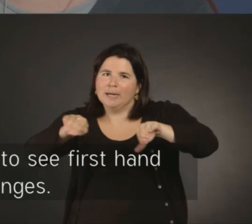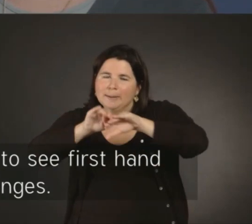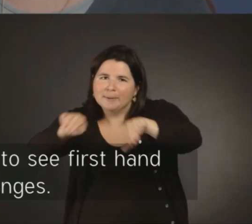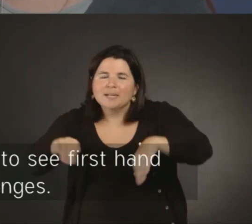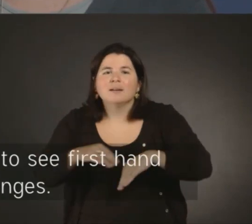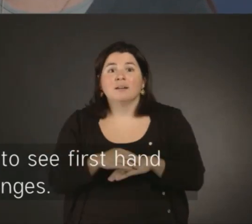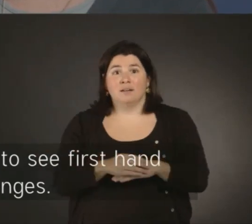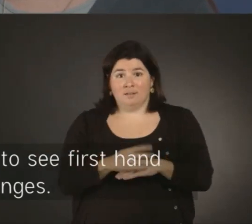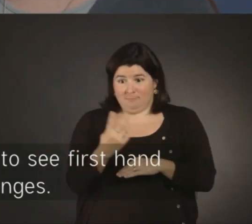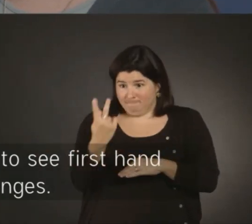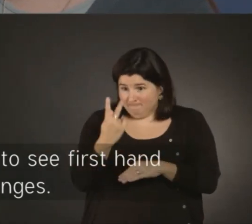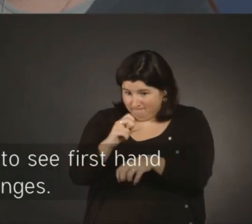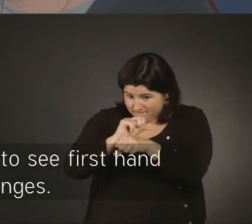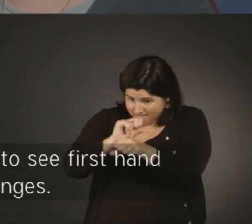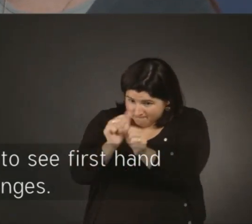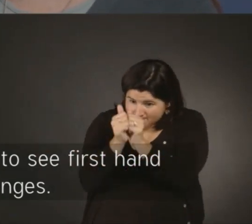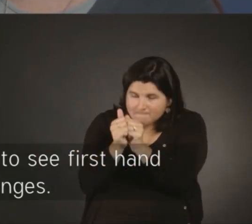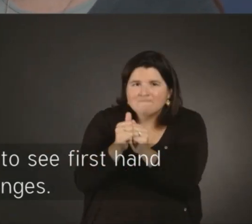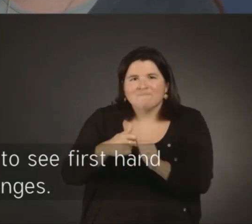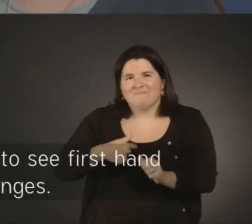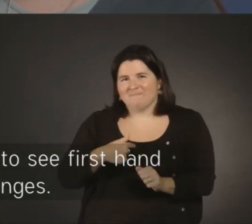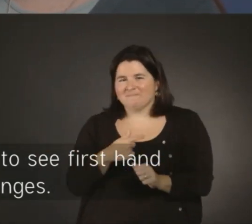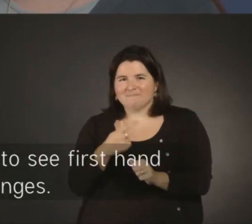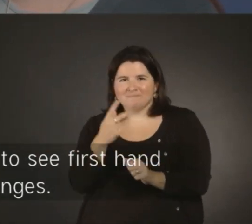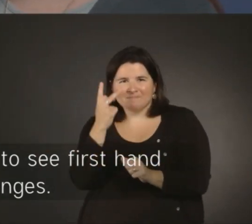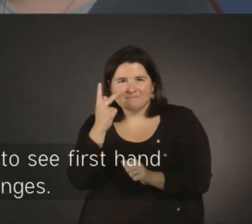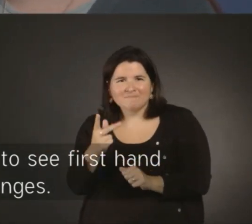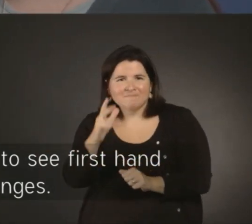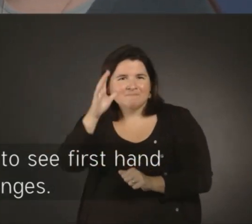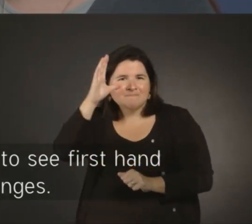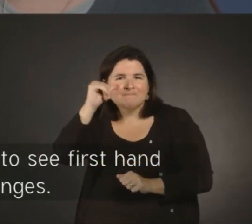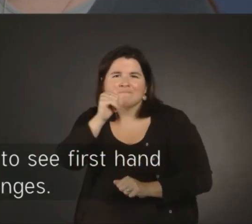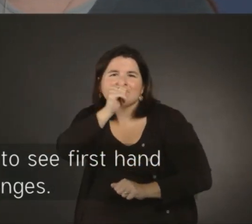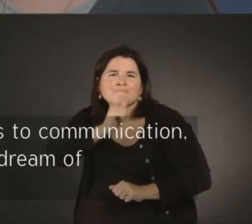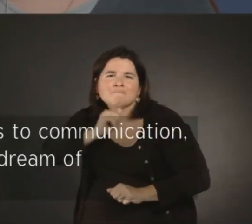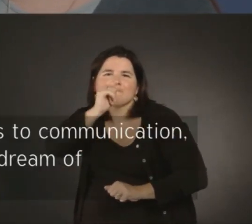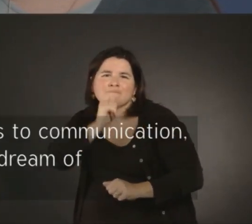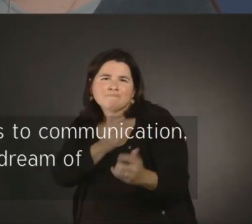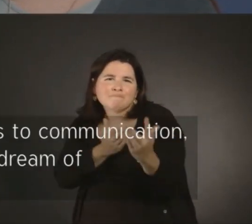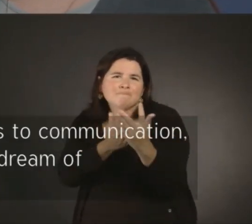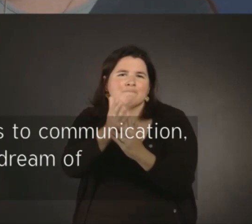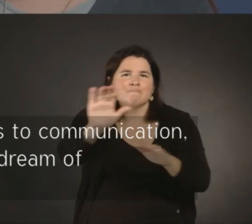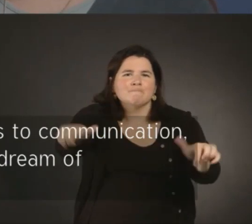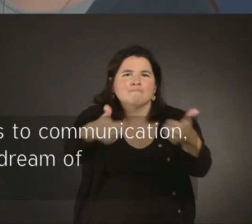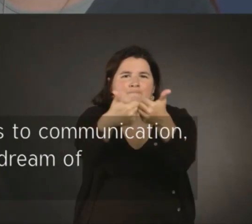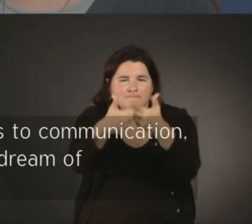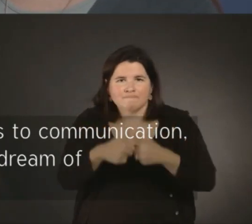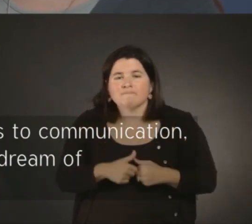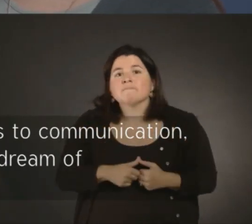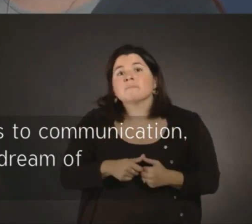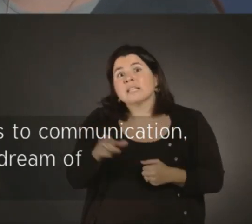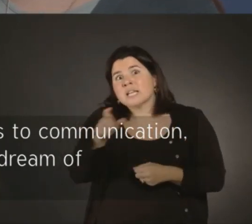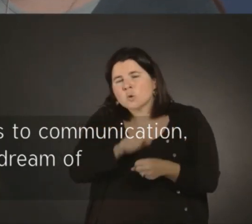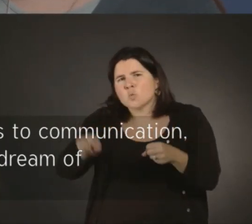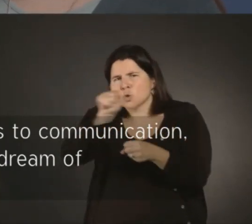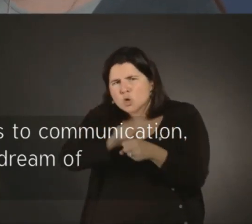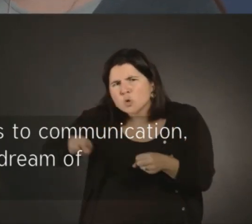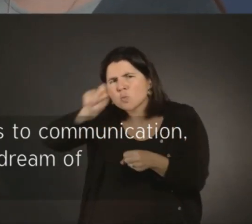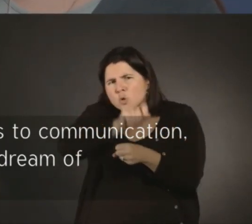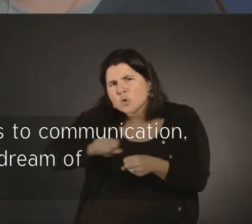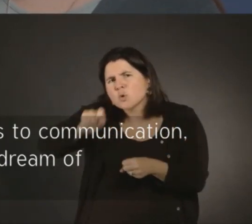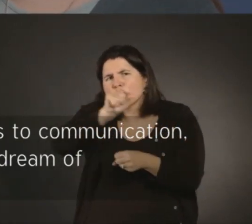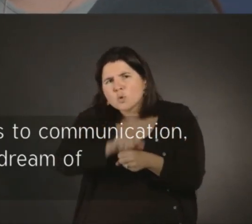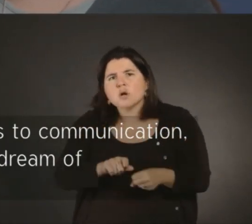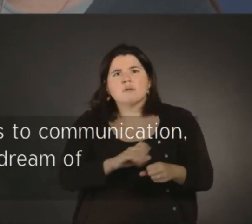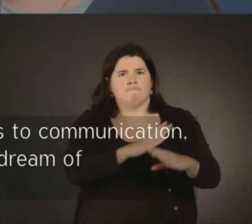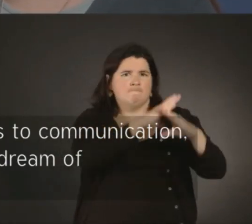see firsthand his dedication and perseverance through challenges. He has worked diligently to